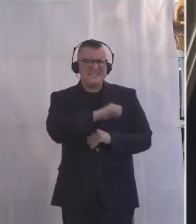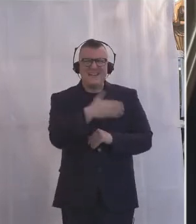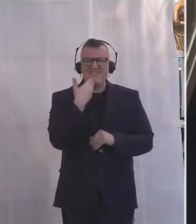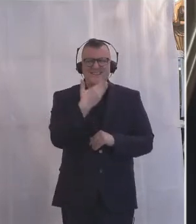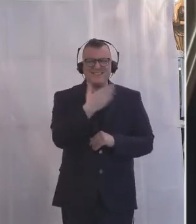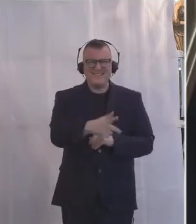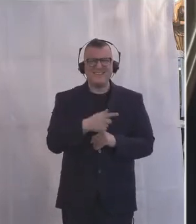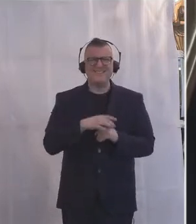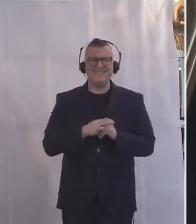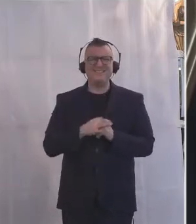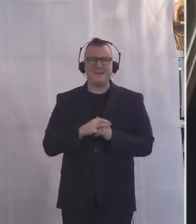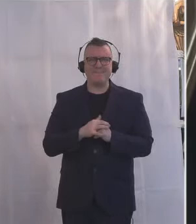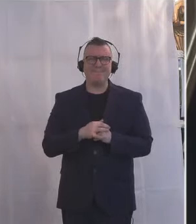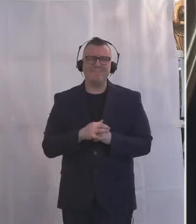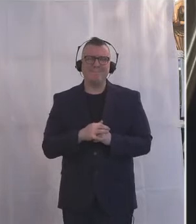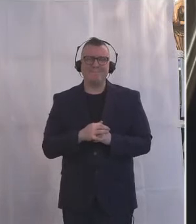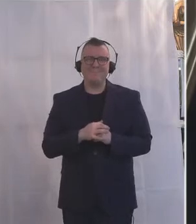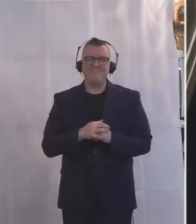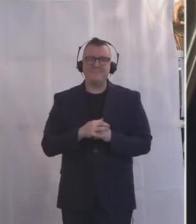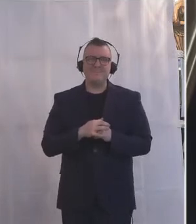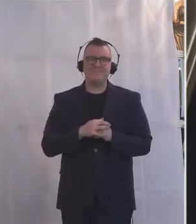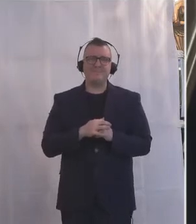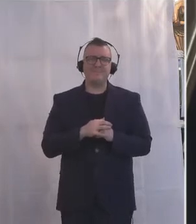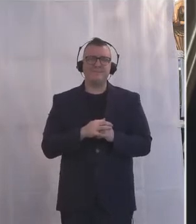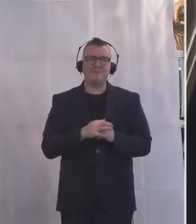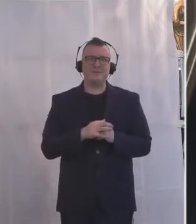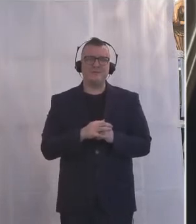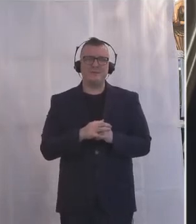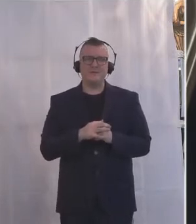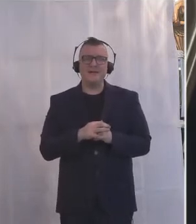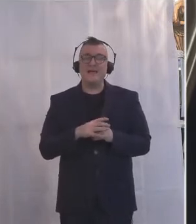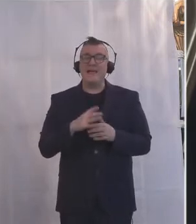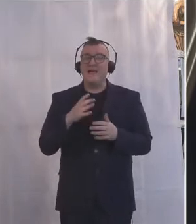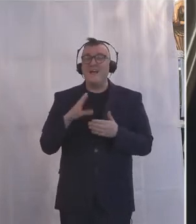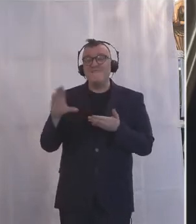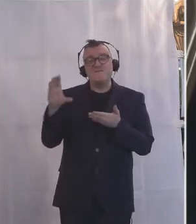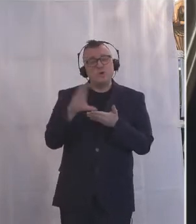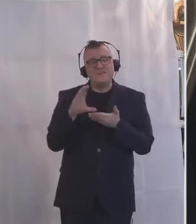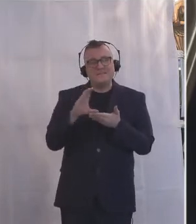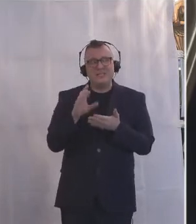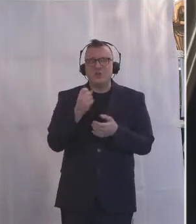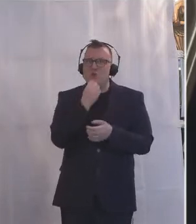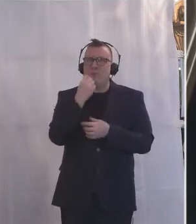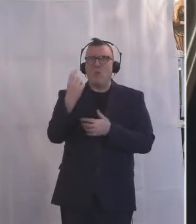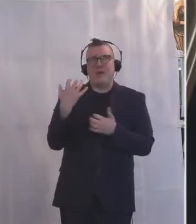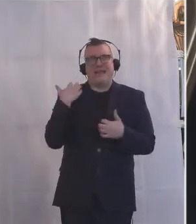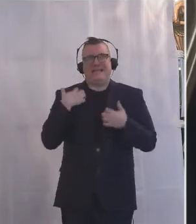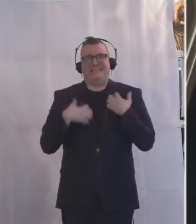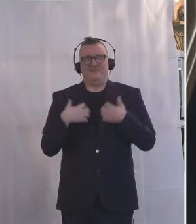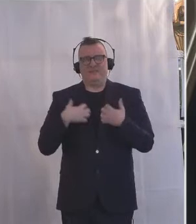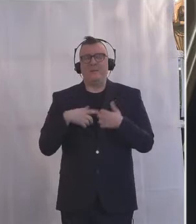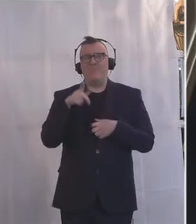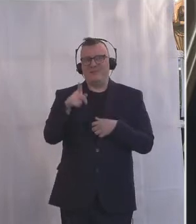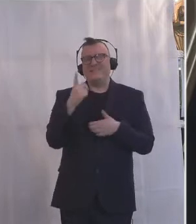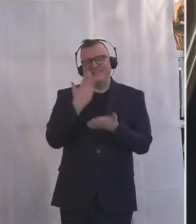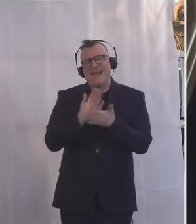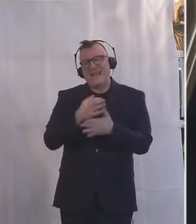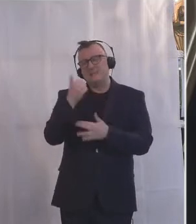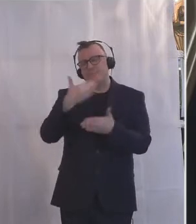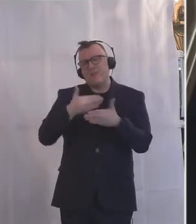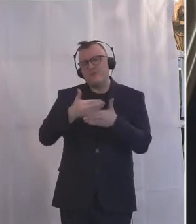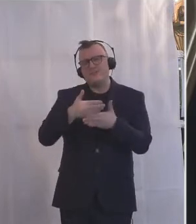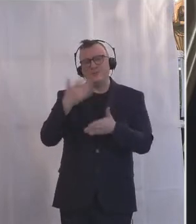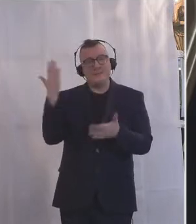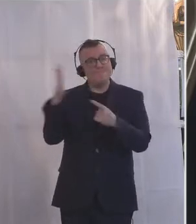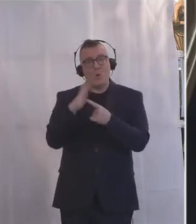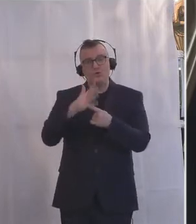not the session at the very end of such an inspirational day, but it is important, because it is the number one barrier. So thank you. Yeah, thank